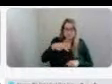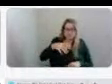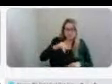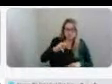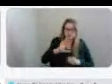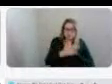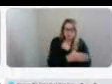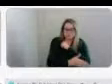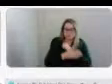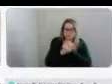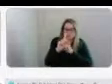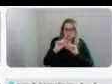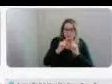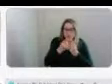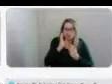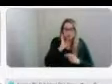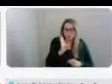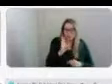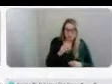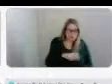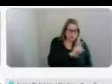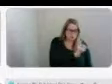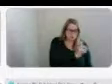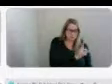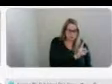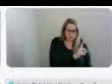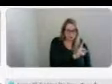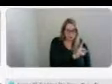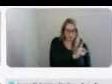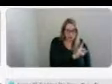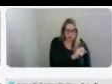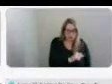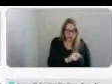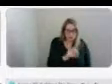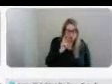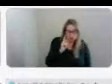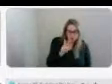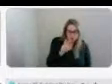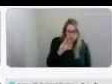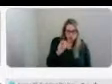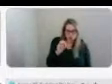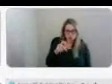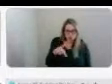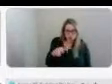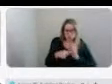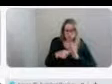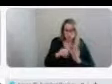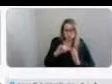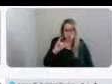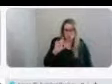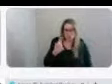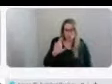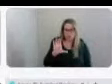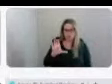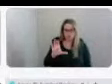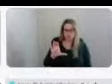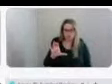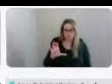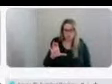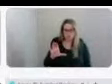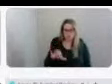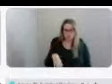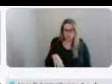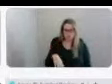one district will be democratic and now looking at the map it appears that the irc in spite of the